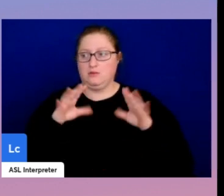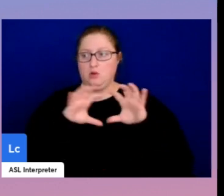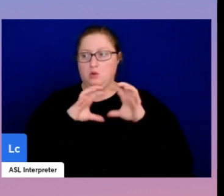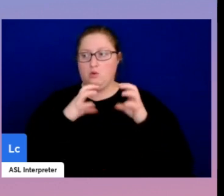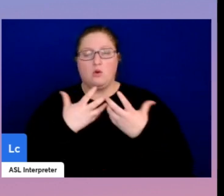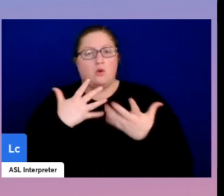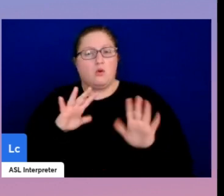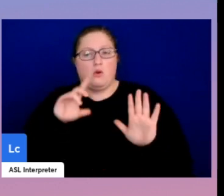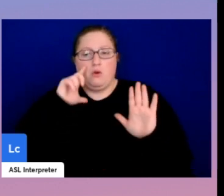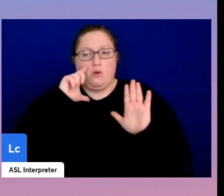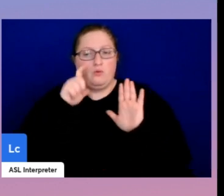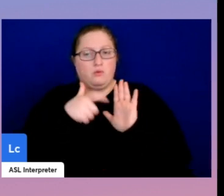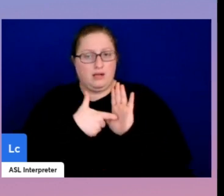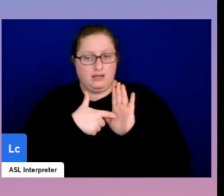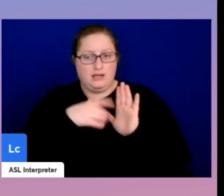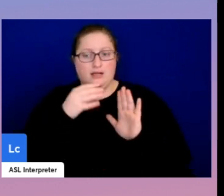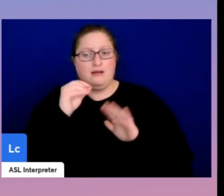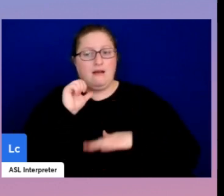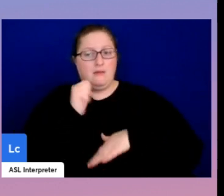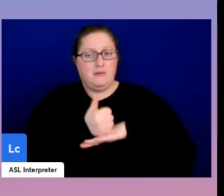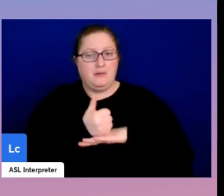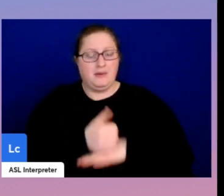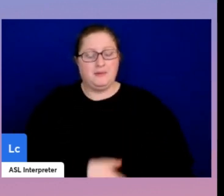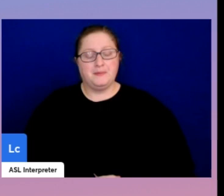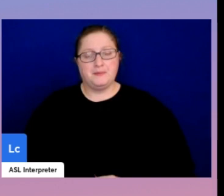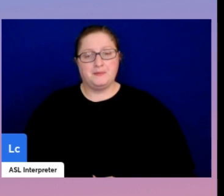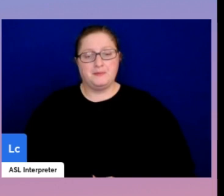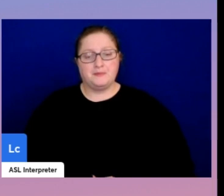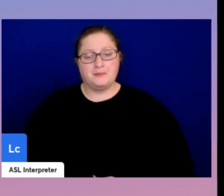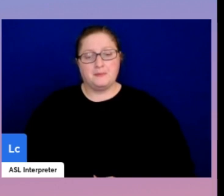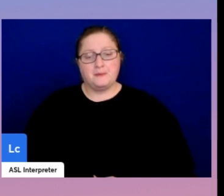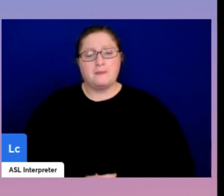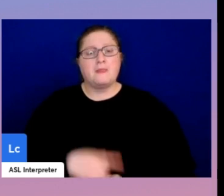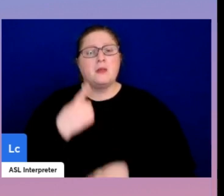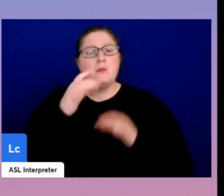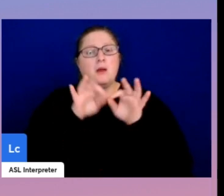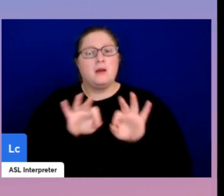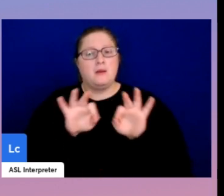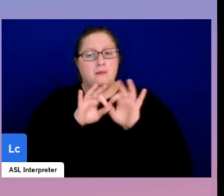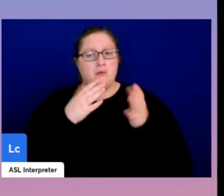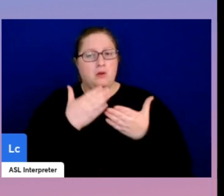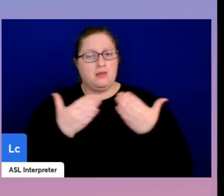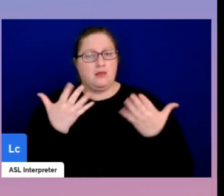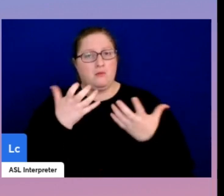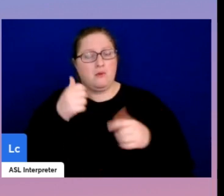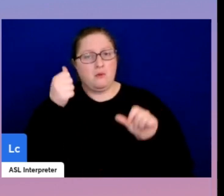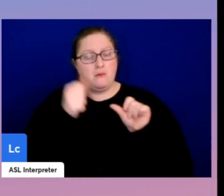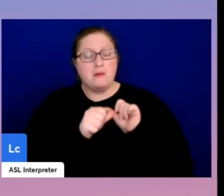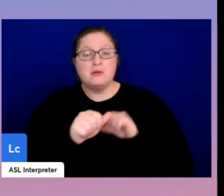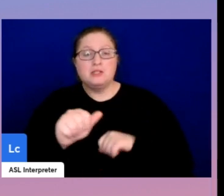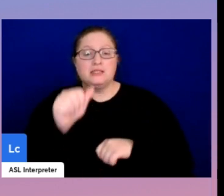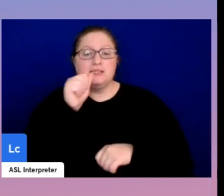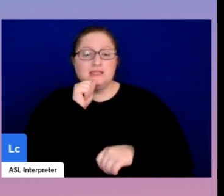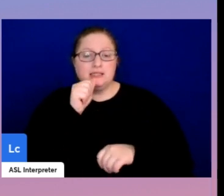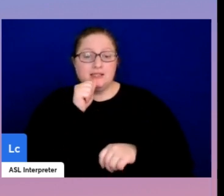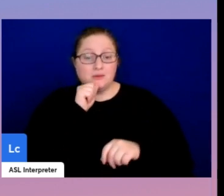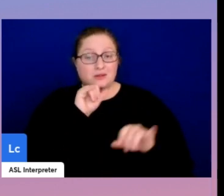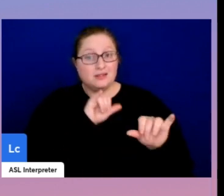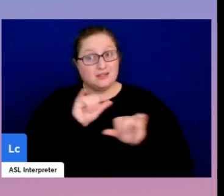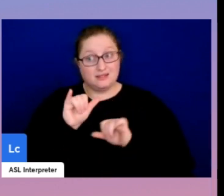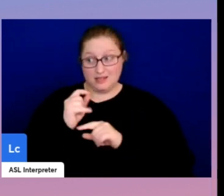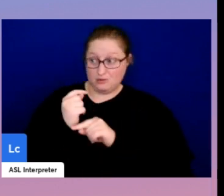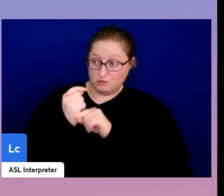recognize and implement. One important thing to note is that secrets are unlike traditional